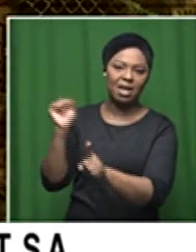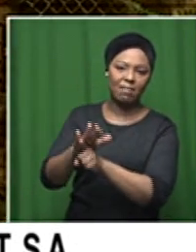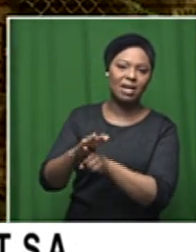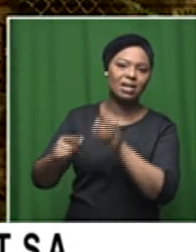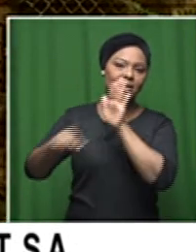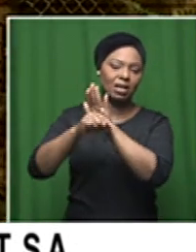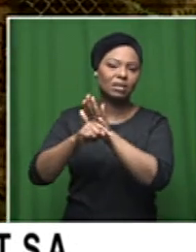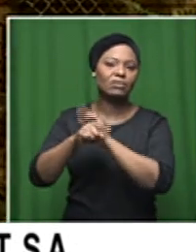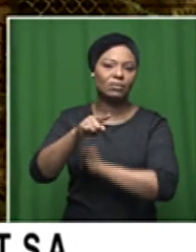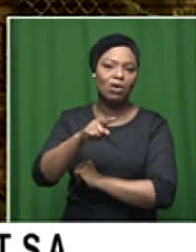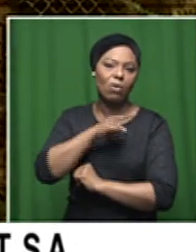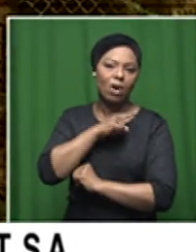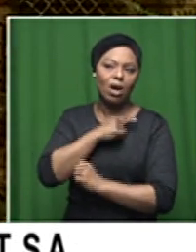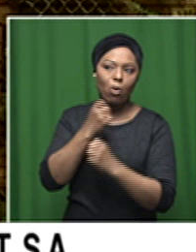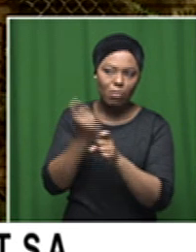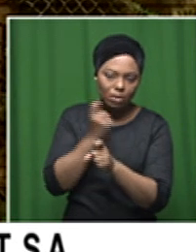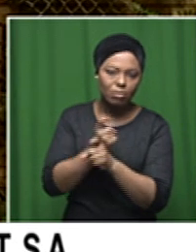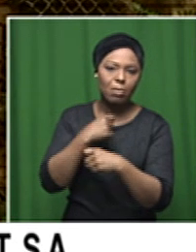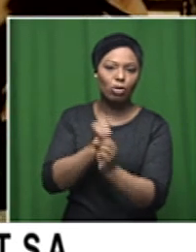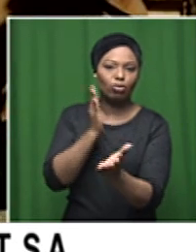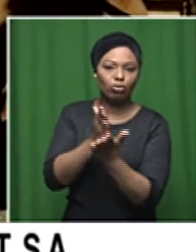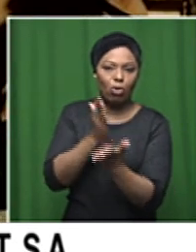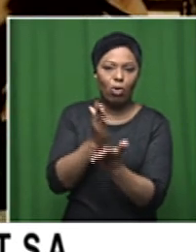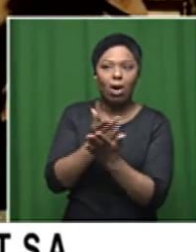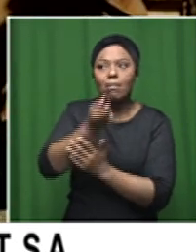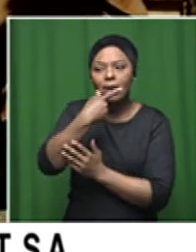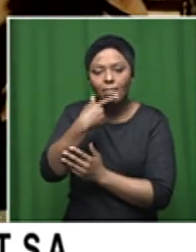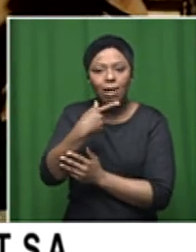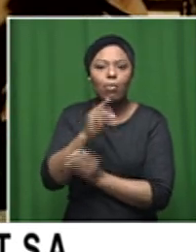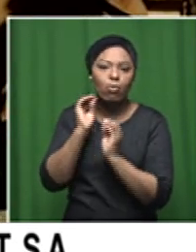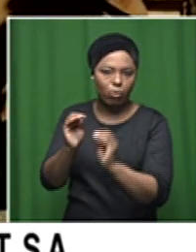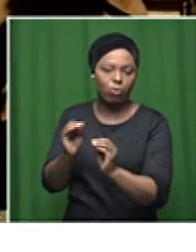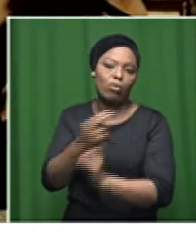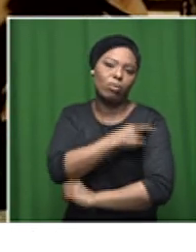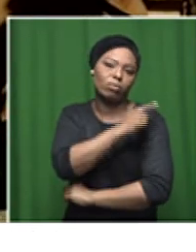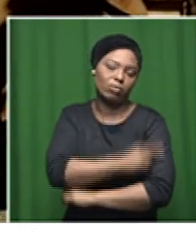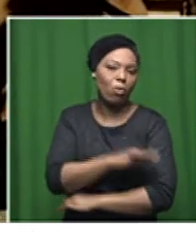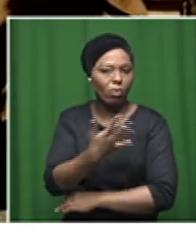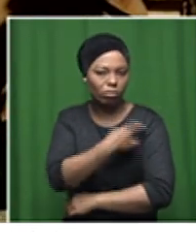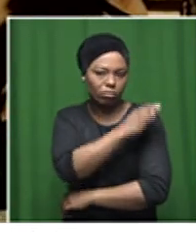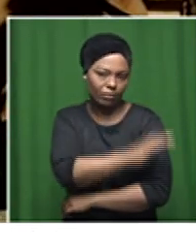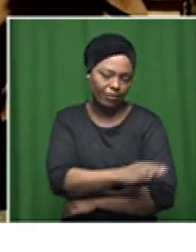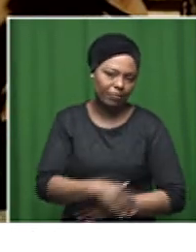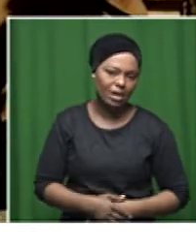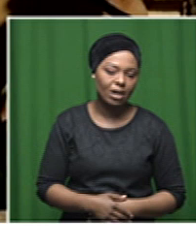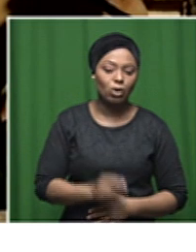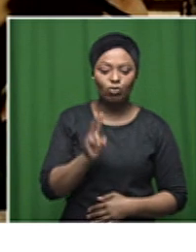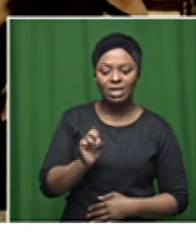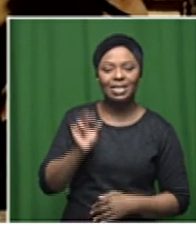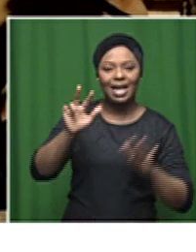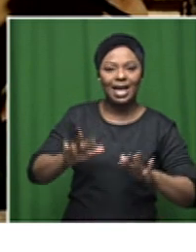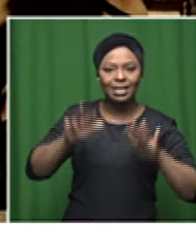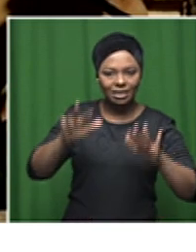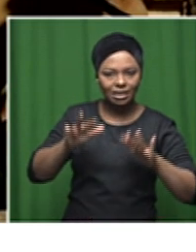ensuring that there's always medication at healthcare facilities. Since 2018, during the strike, there was